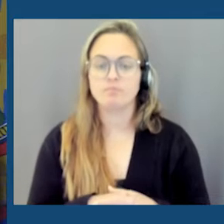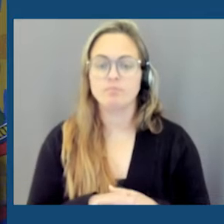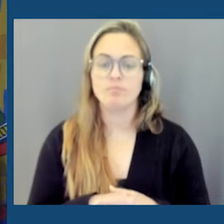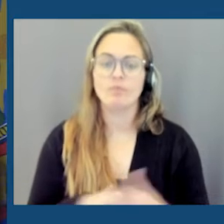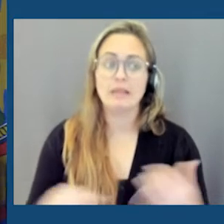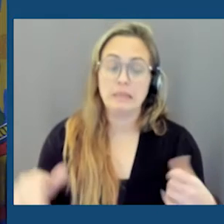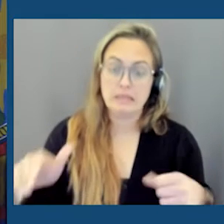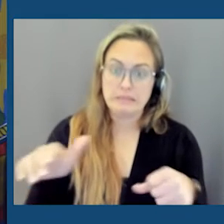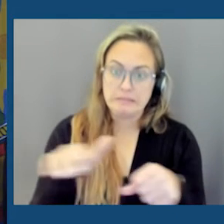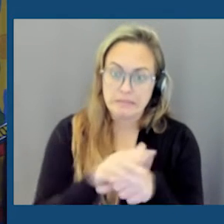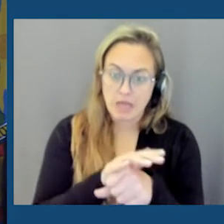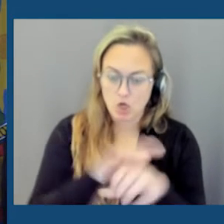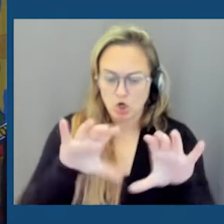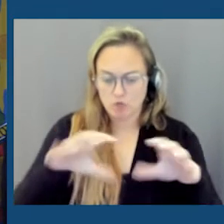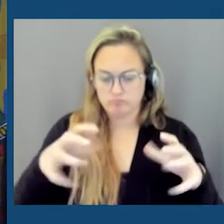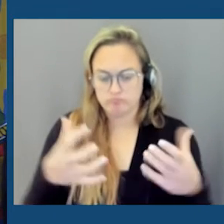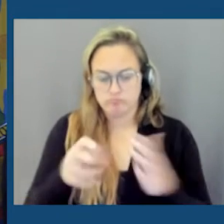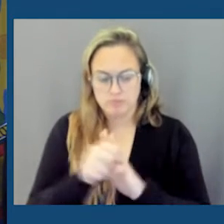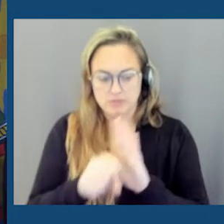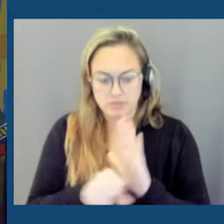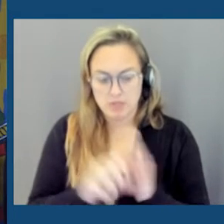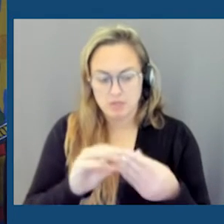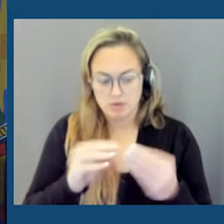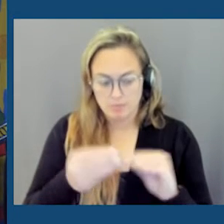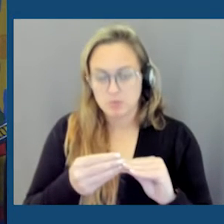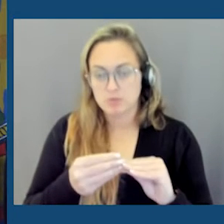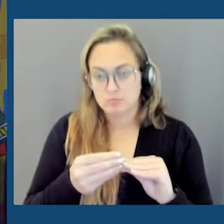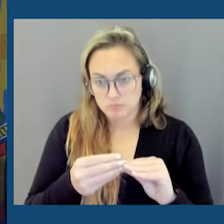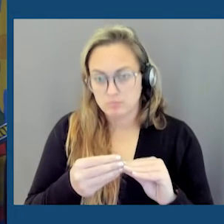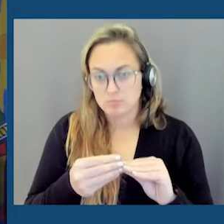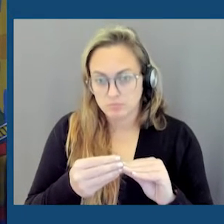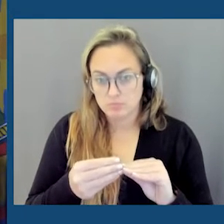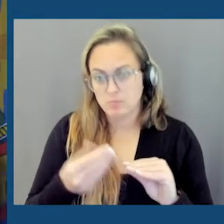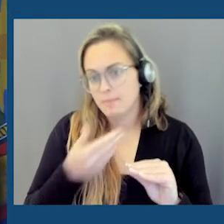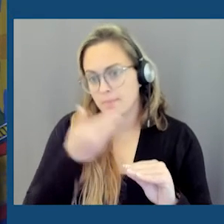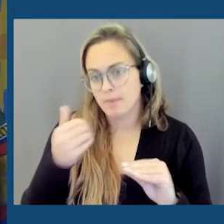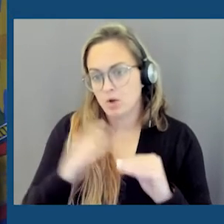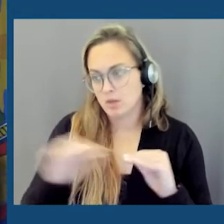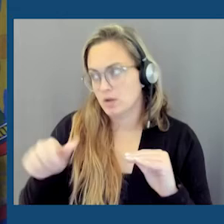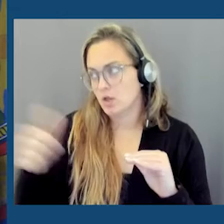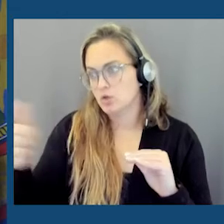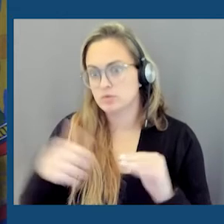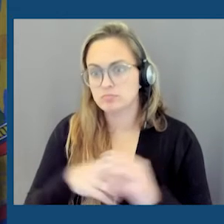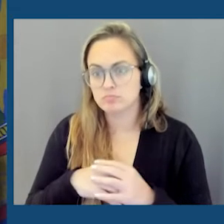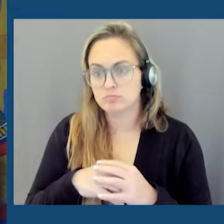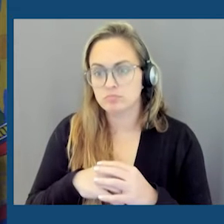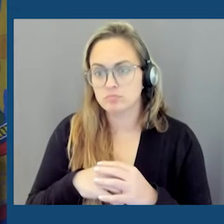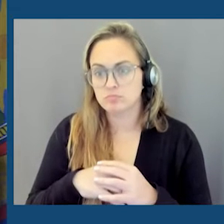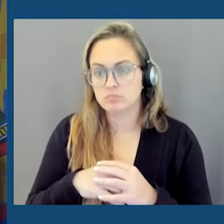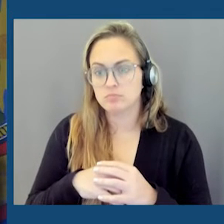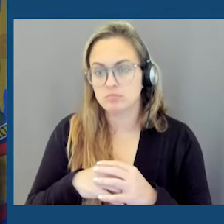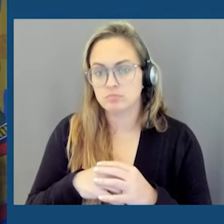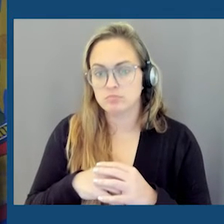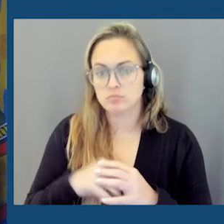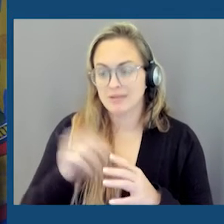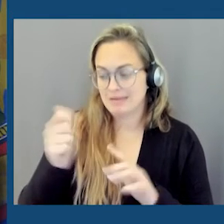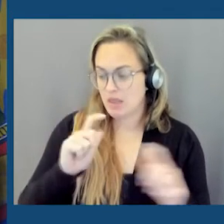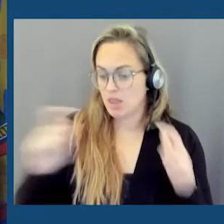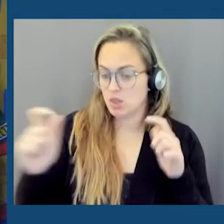state, our numbers, as I said before, are better than the other 10 largest states and better